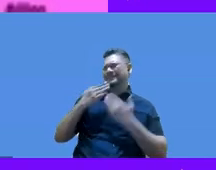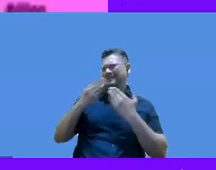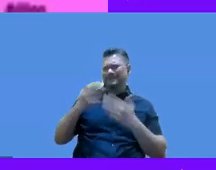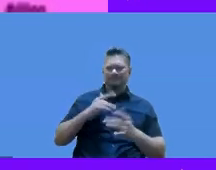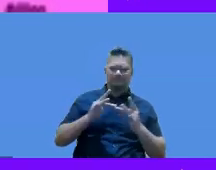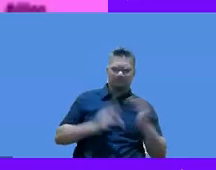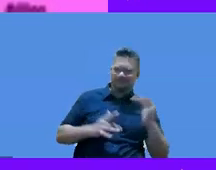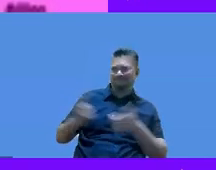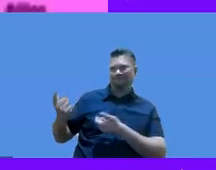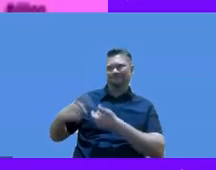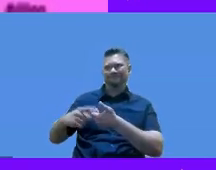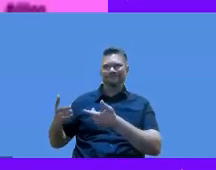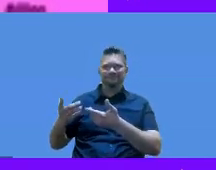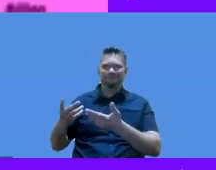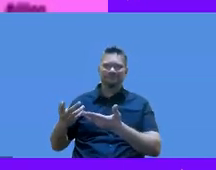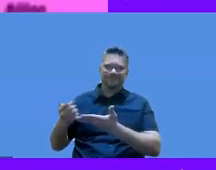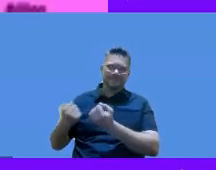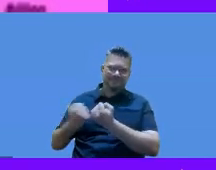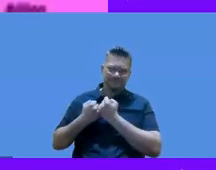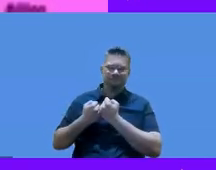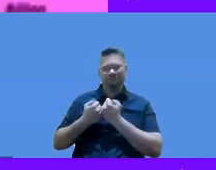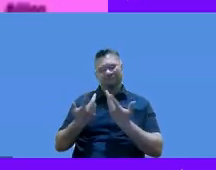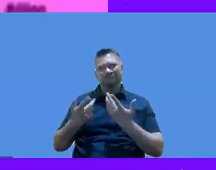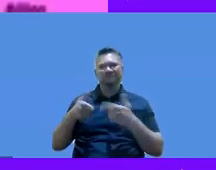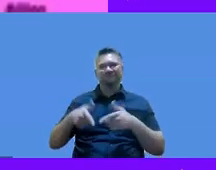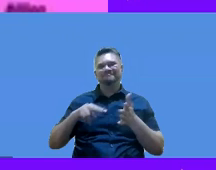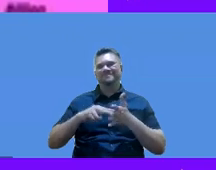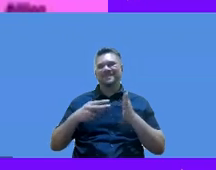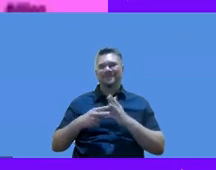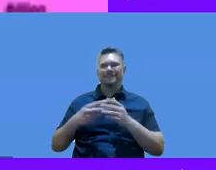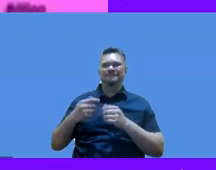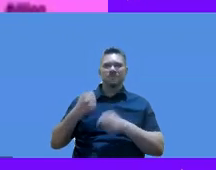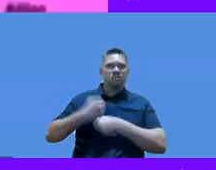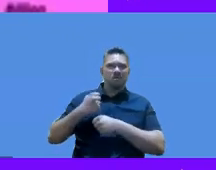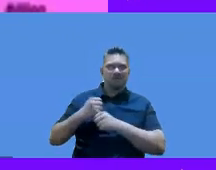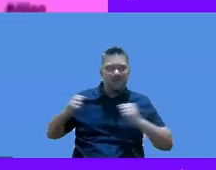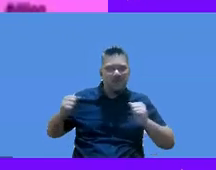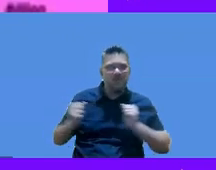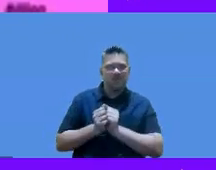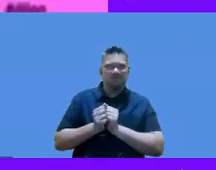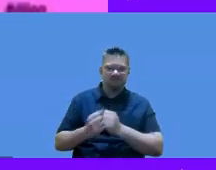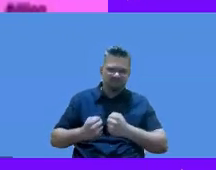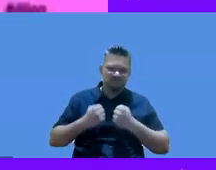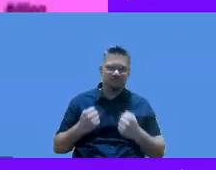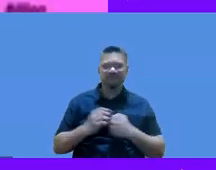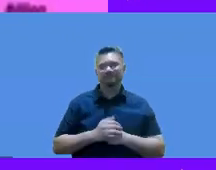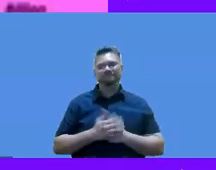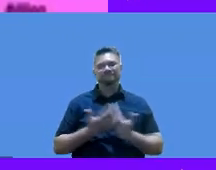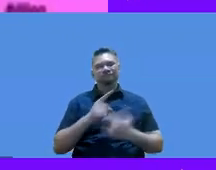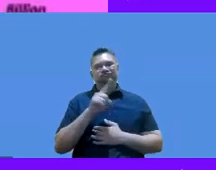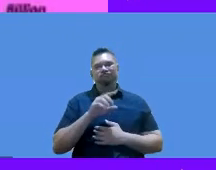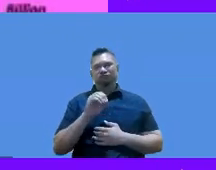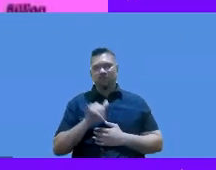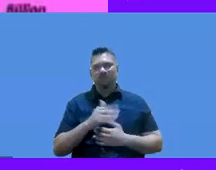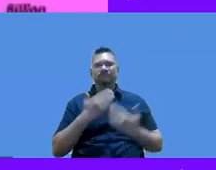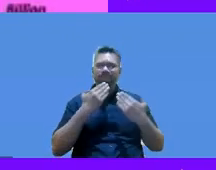all about. And thank you so much, Zoya, for your remarks and also for your leadership, I think, on this agenda. It's been,